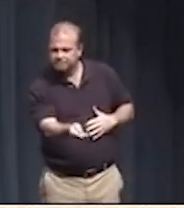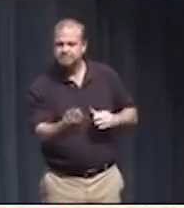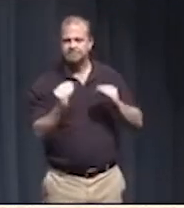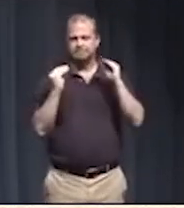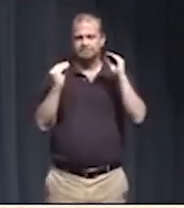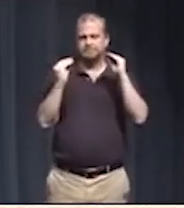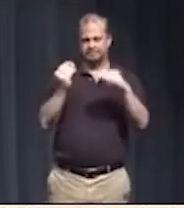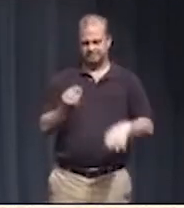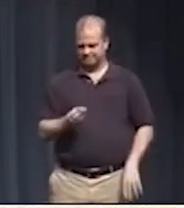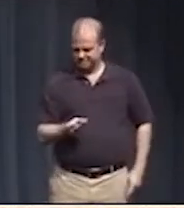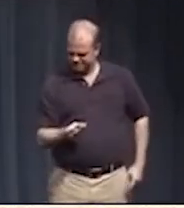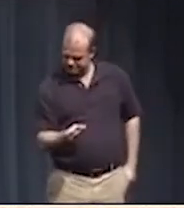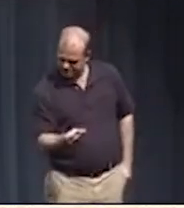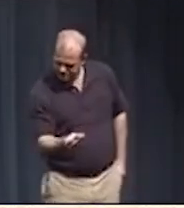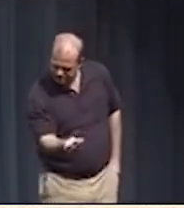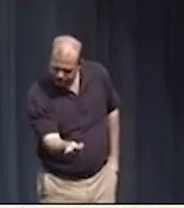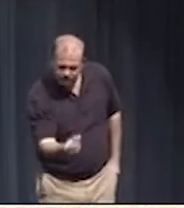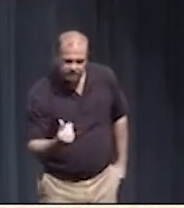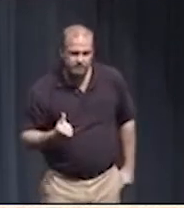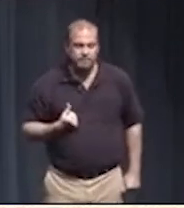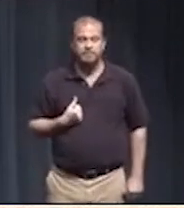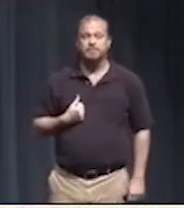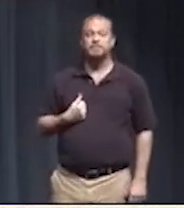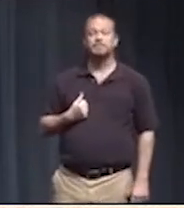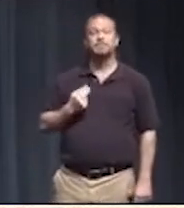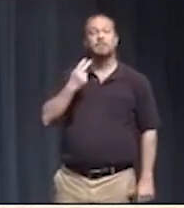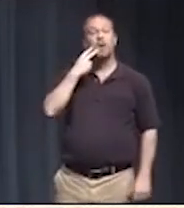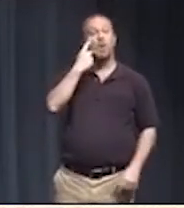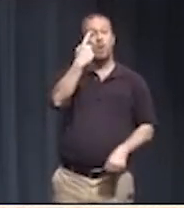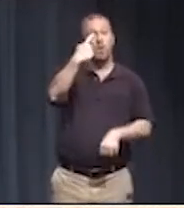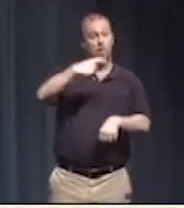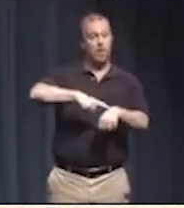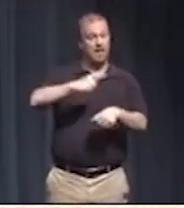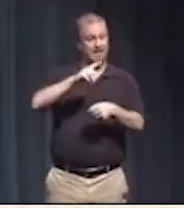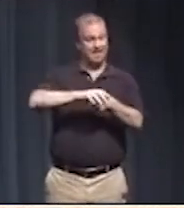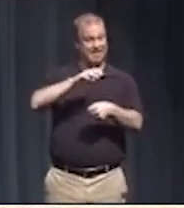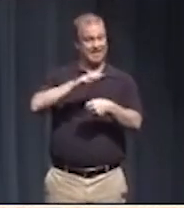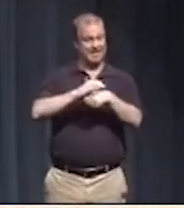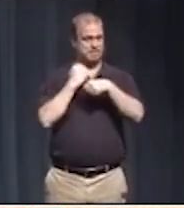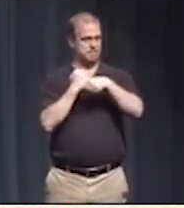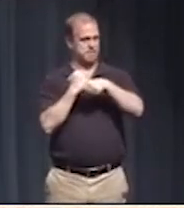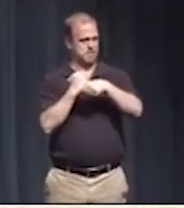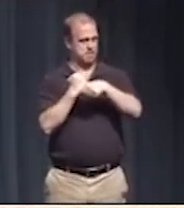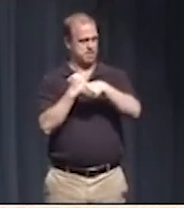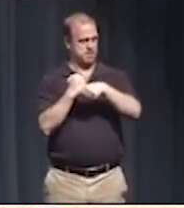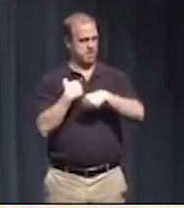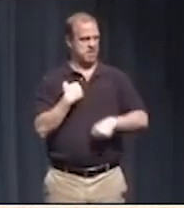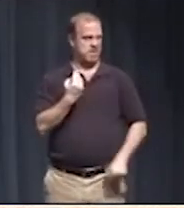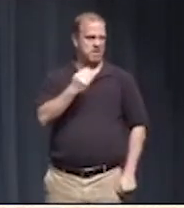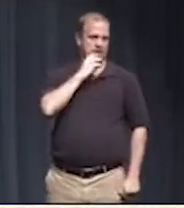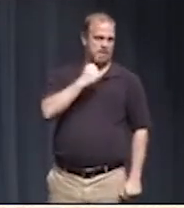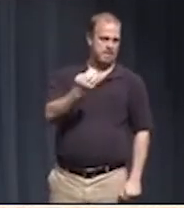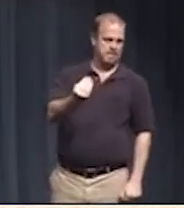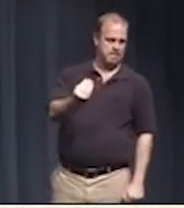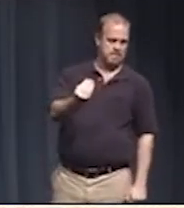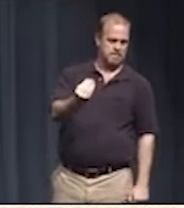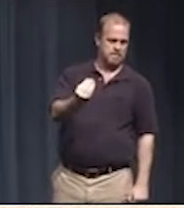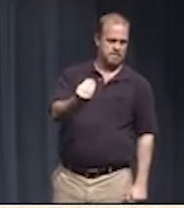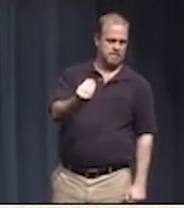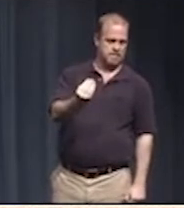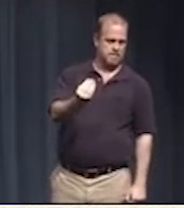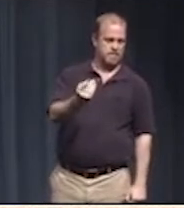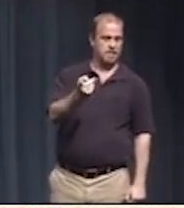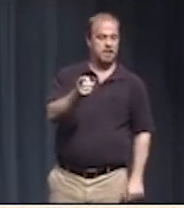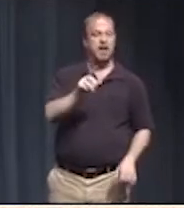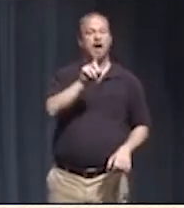Everything was a way to teach. I saw him lose his temper at a baseball game one time when I was about 14. He was in